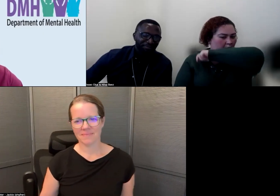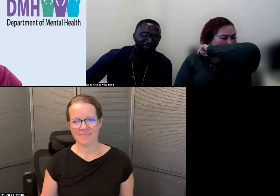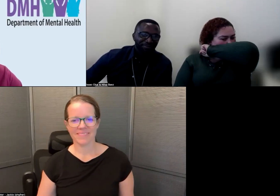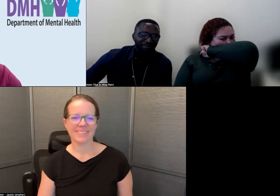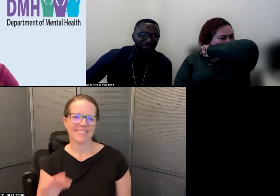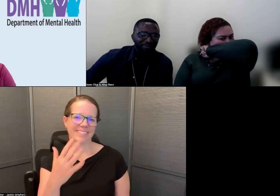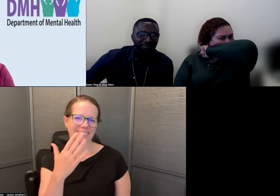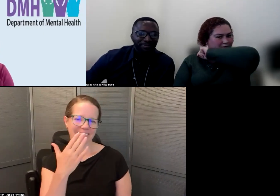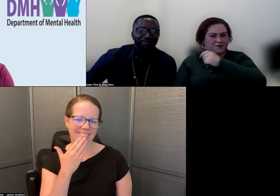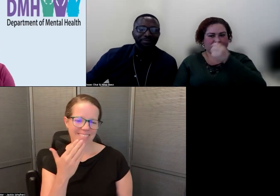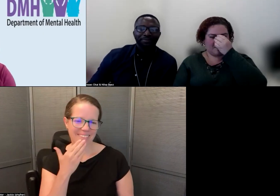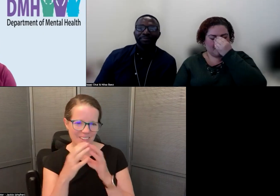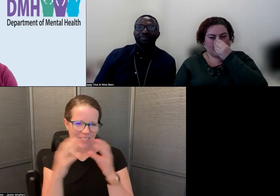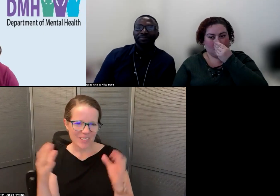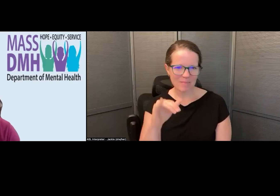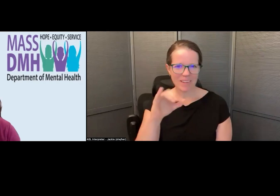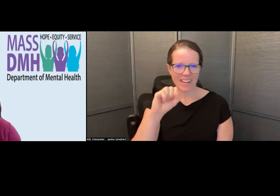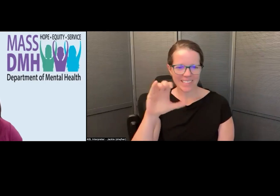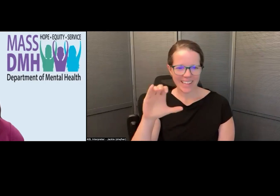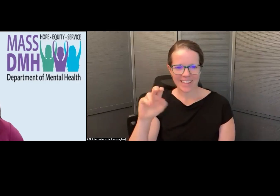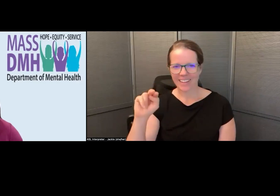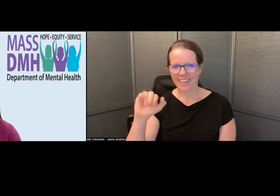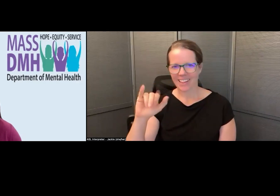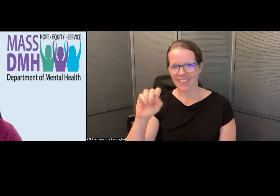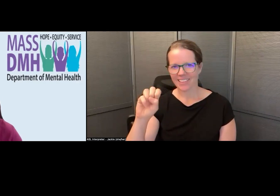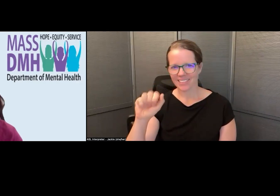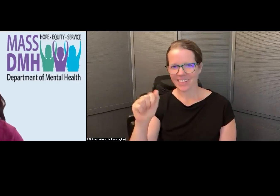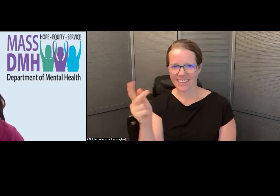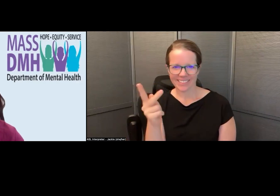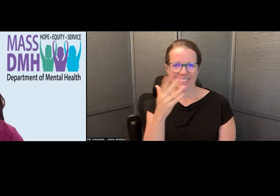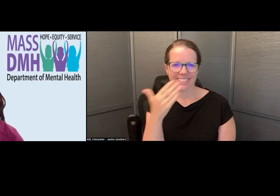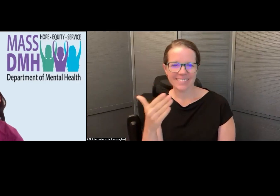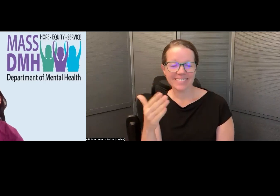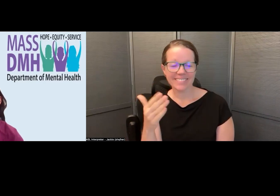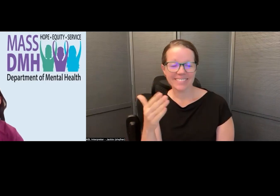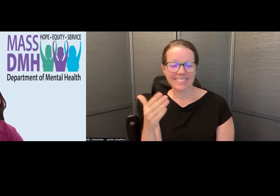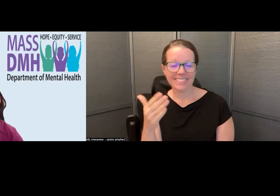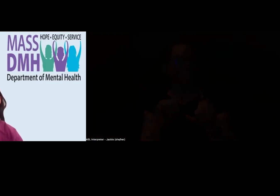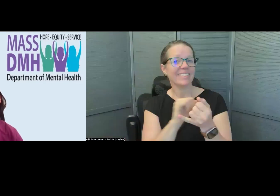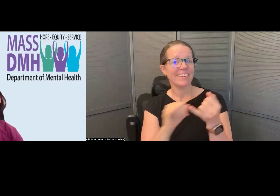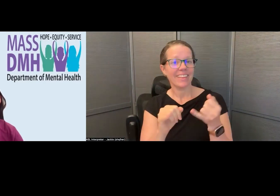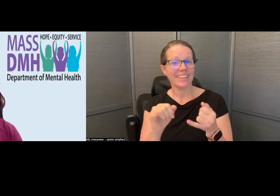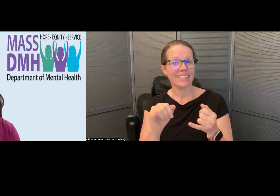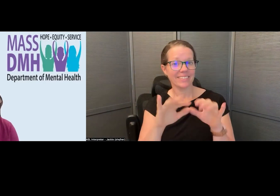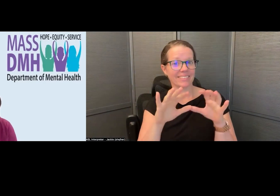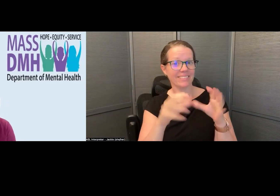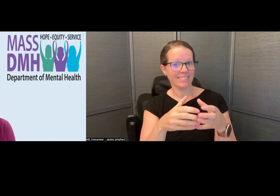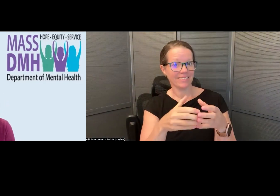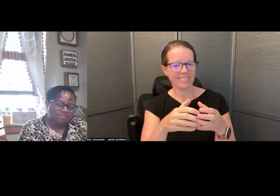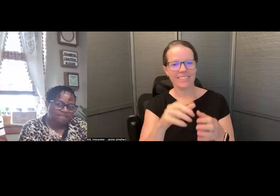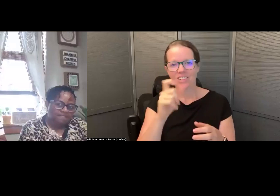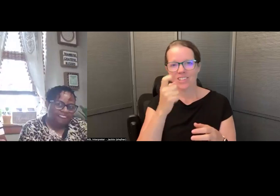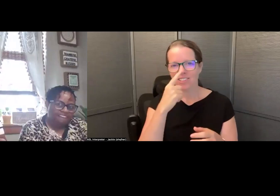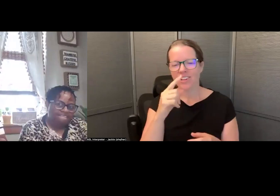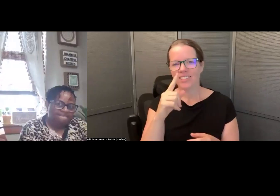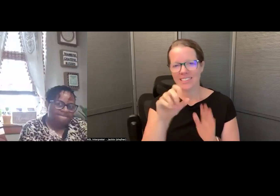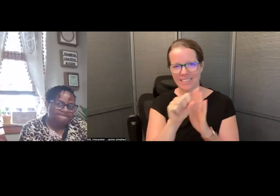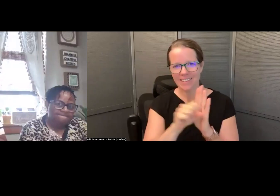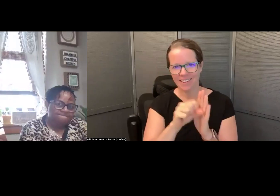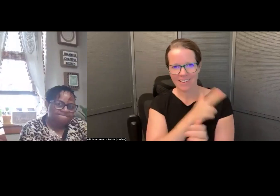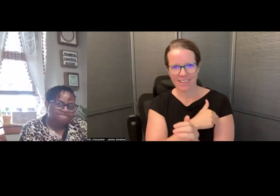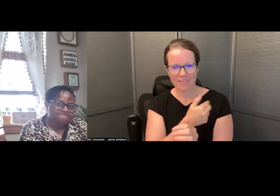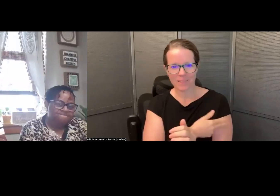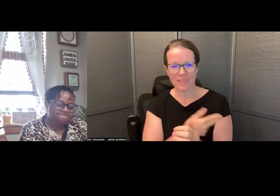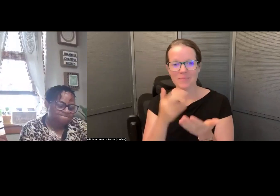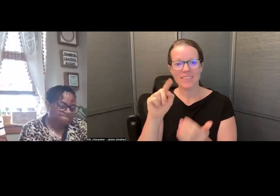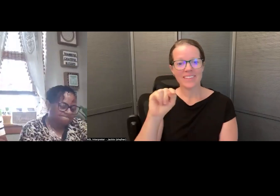Thank you so much, Isaac and Nilsa. And we'll pass it off to our final facility, Taunton State Hospital, Tilly and